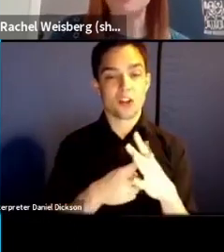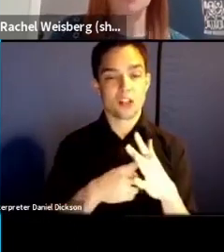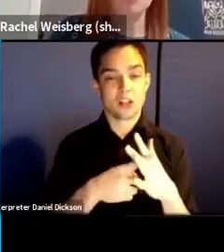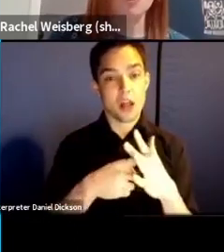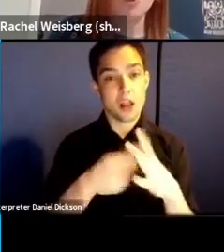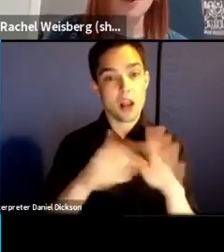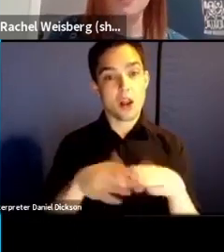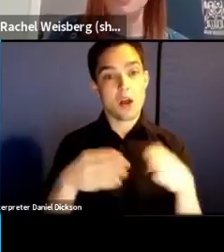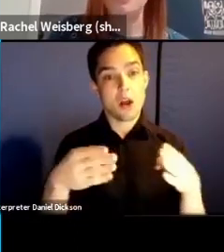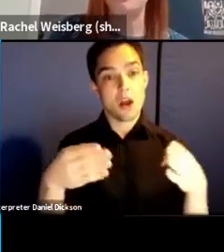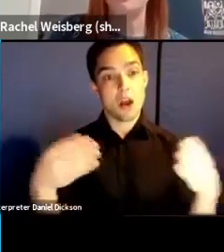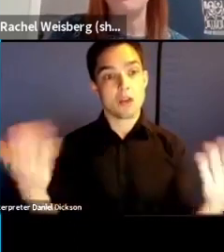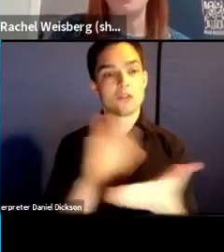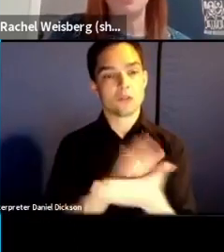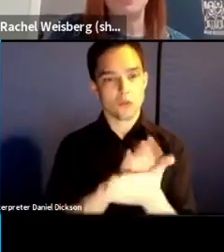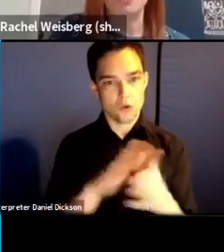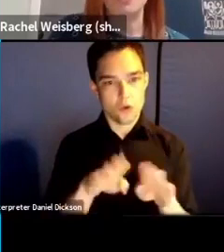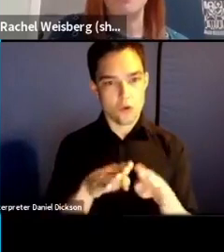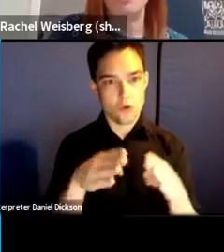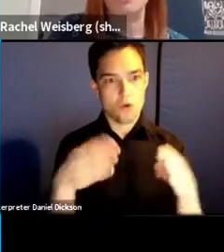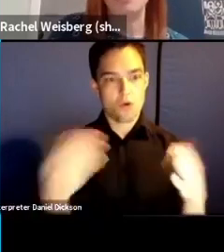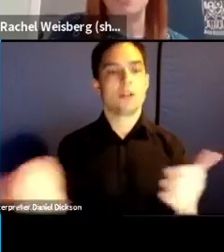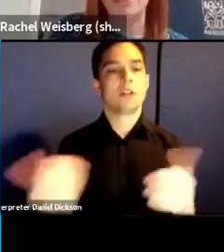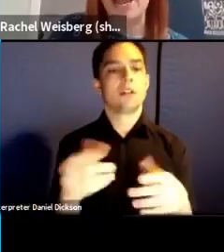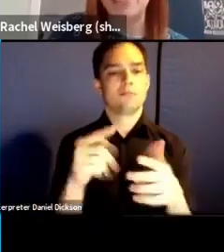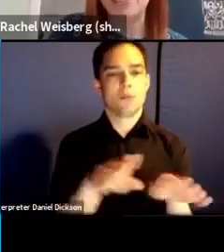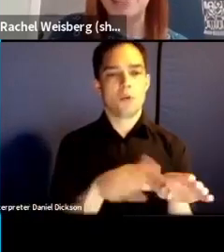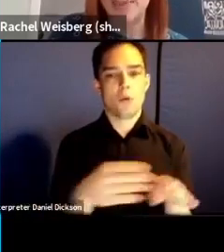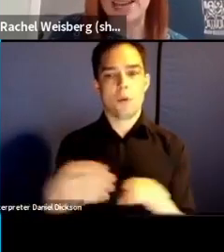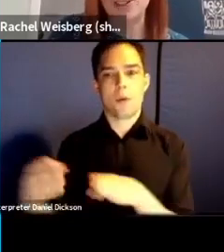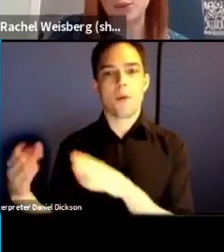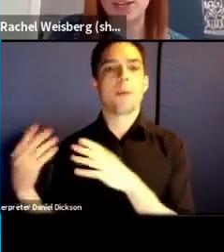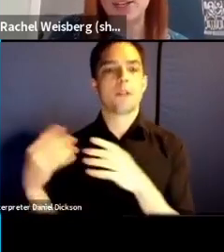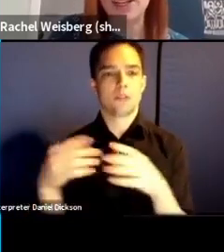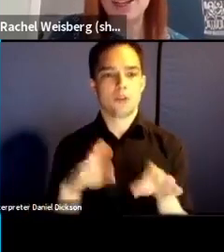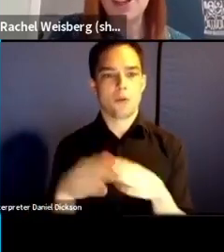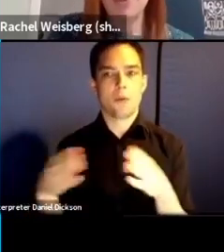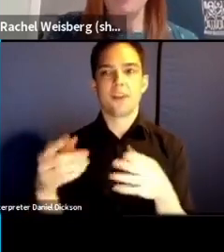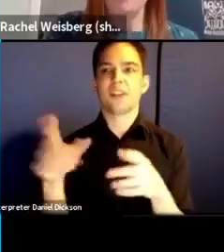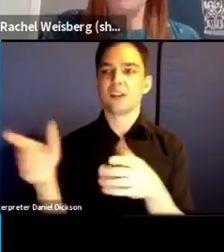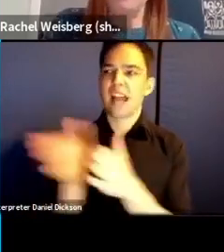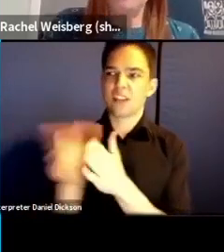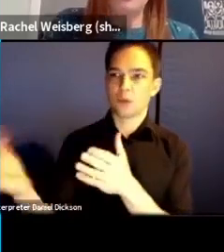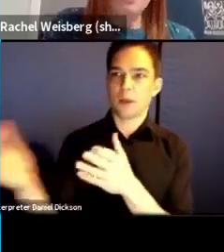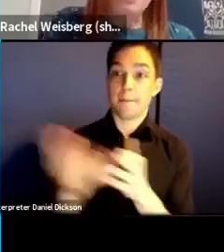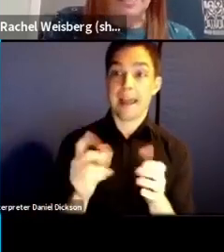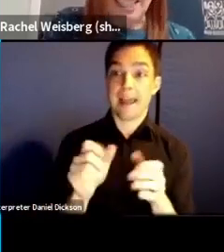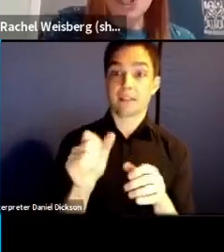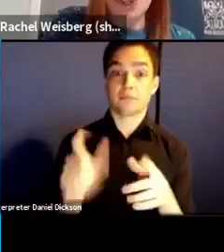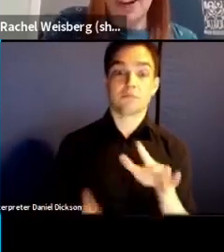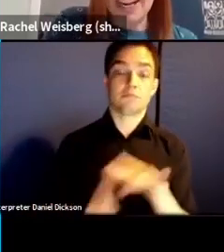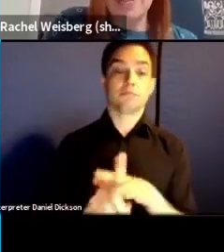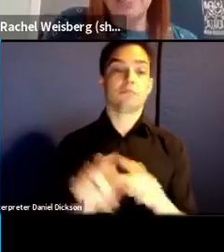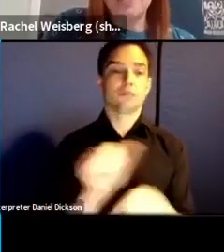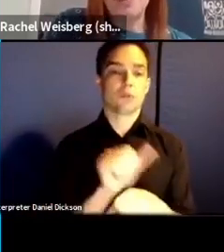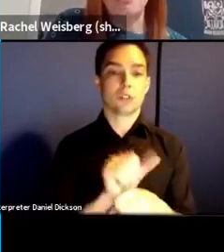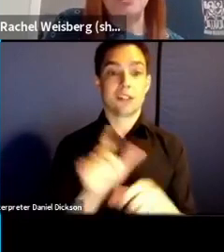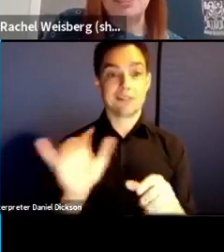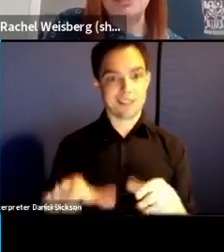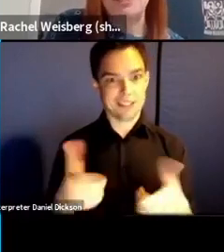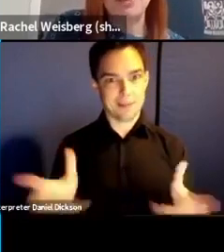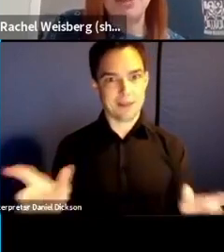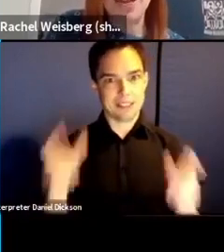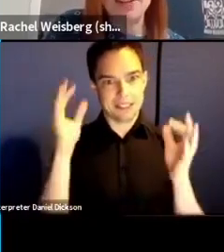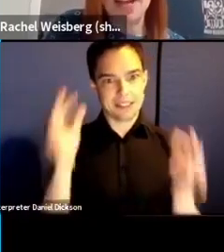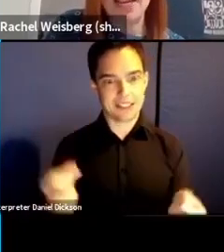bit, schools are reopening, more things are reopening, and you're being asked to come back to work. So that's a big decision, right? And that's something we've